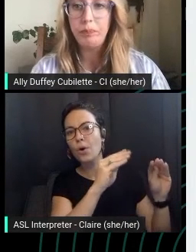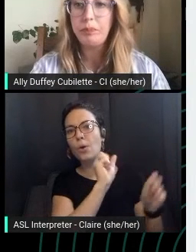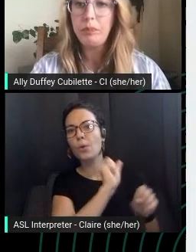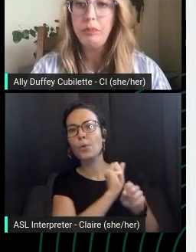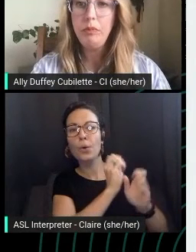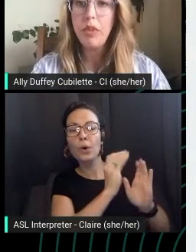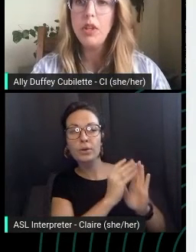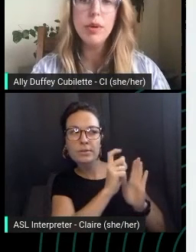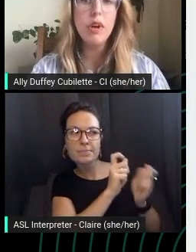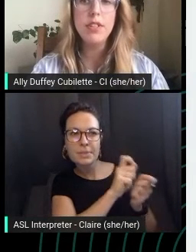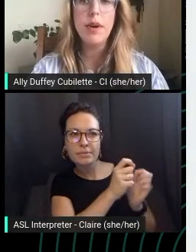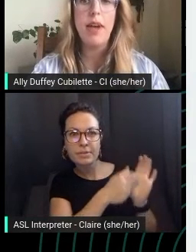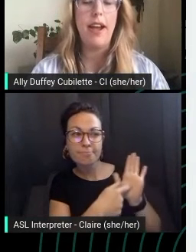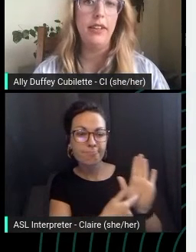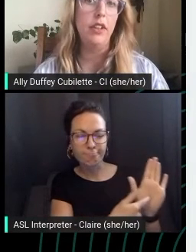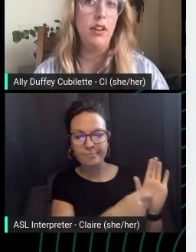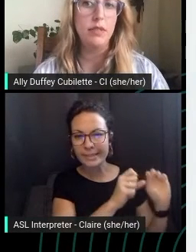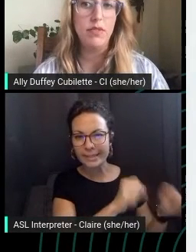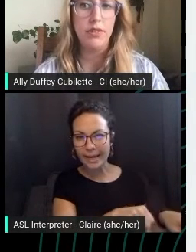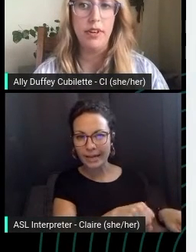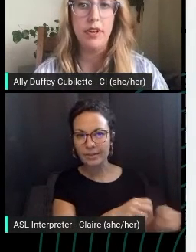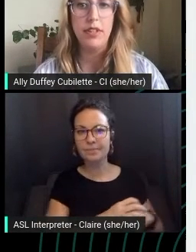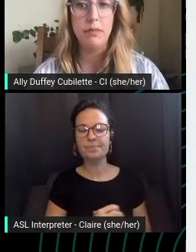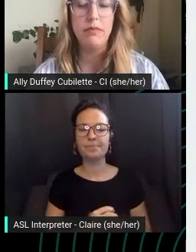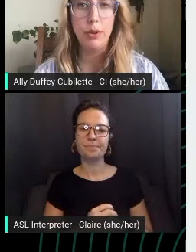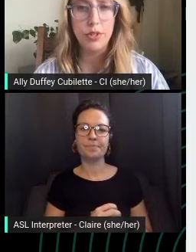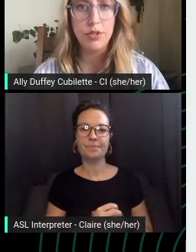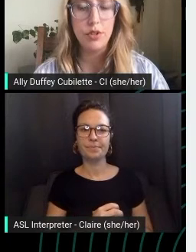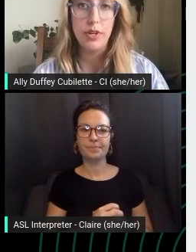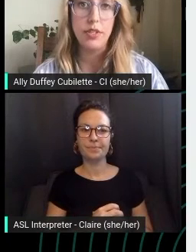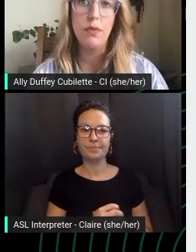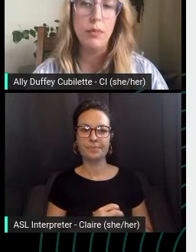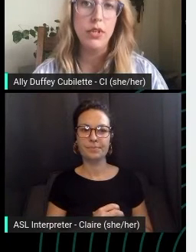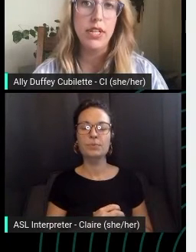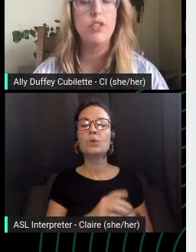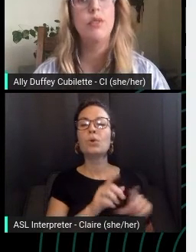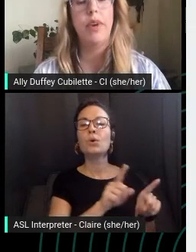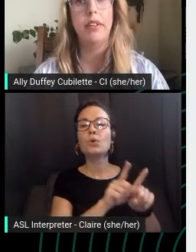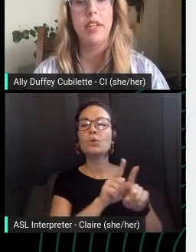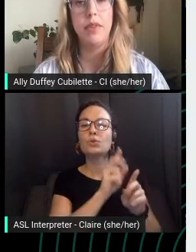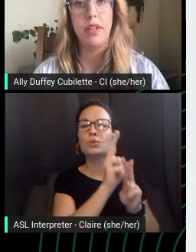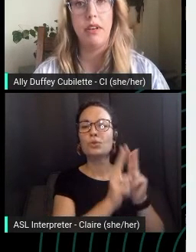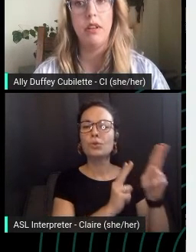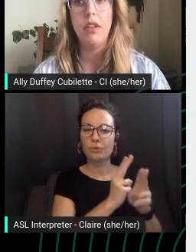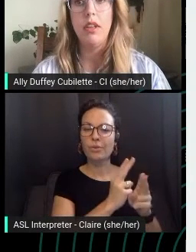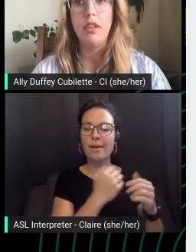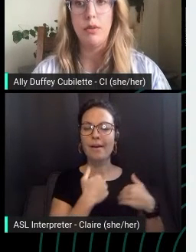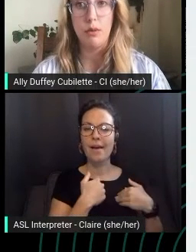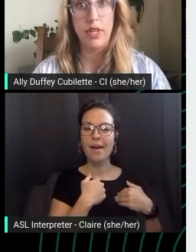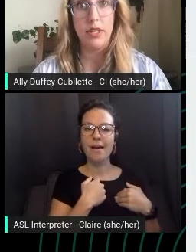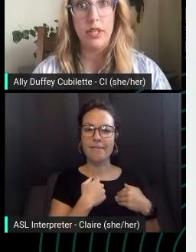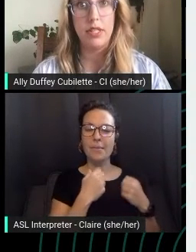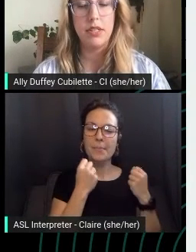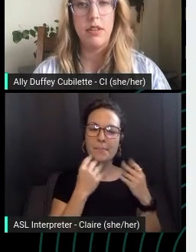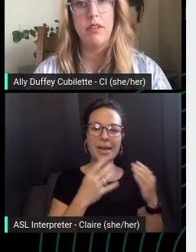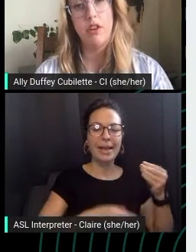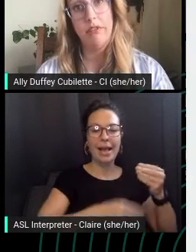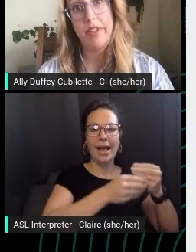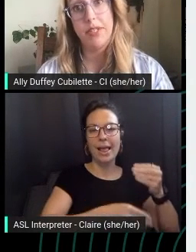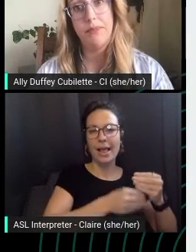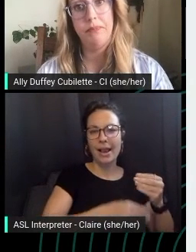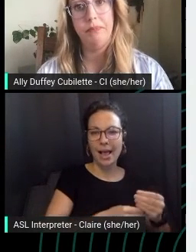own. You could also add lots of different custom filters to transform your data directly within Google